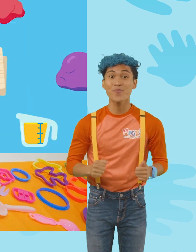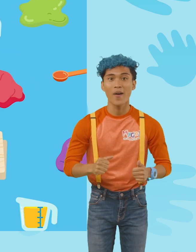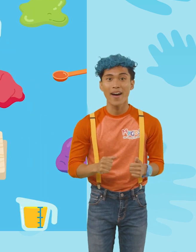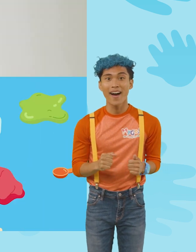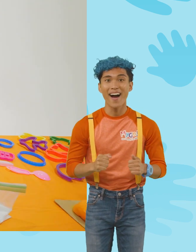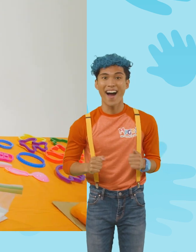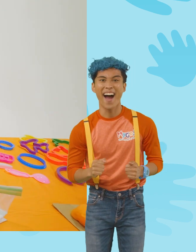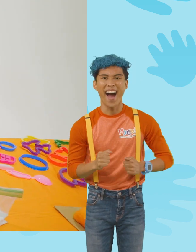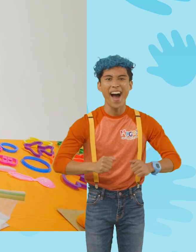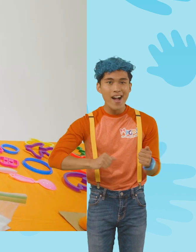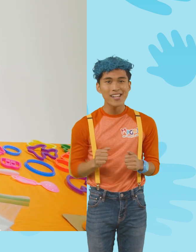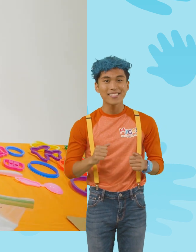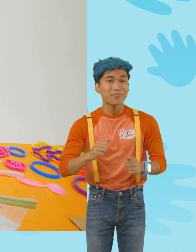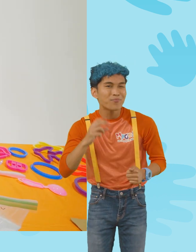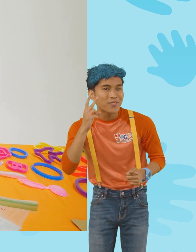right, let's see.